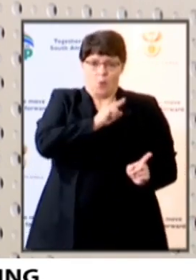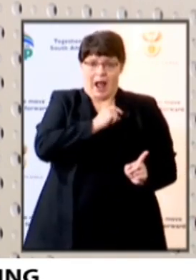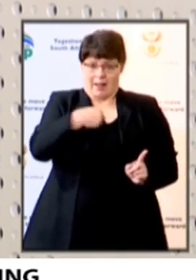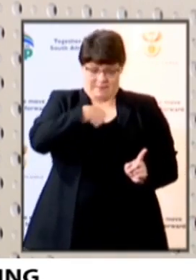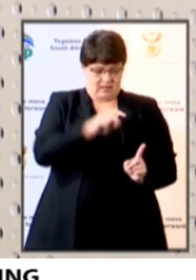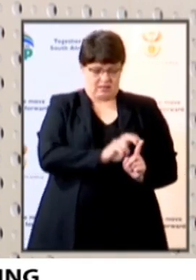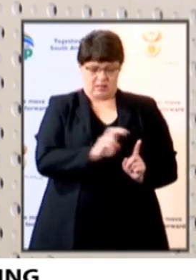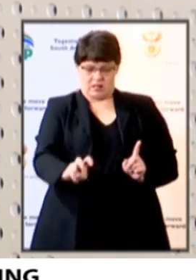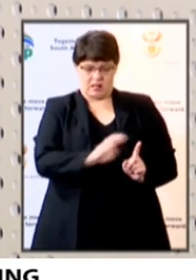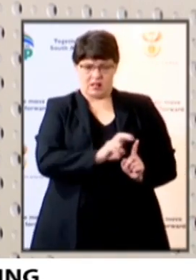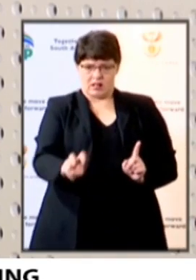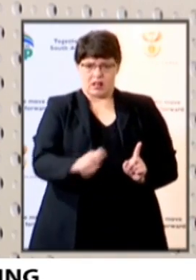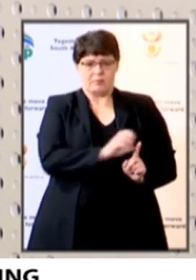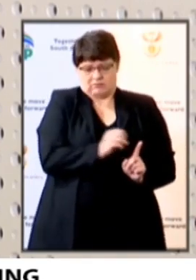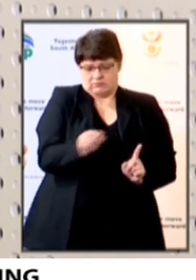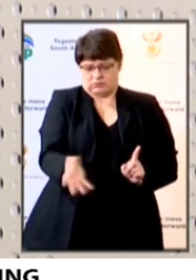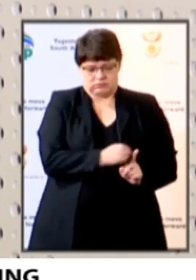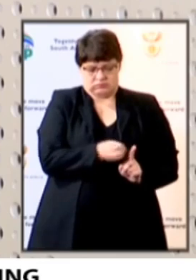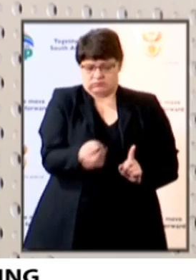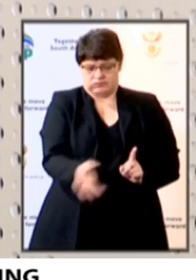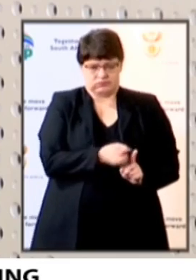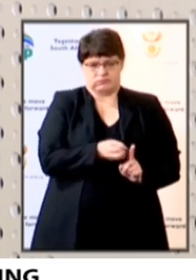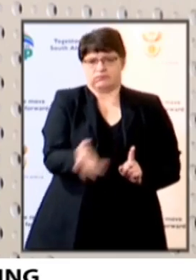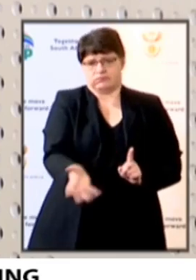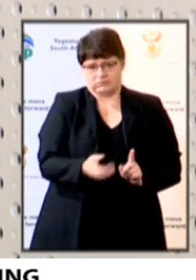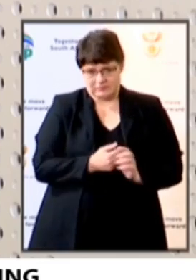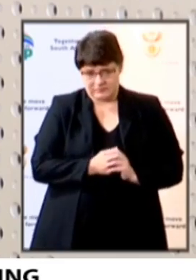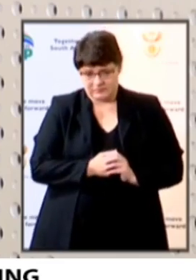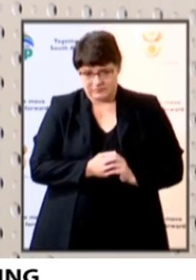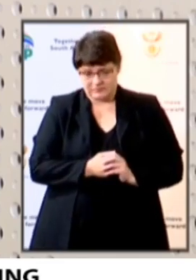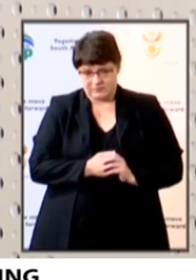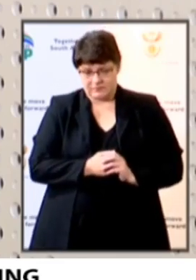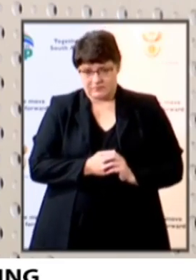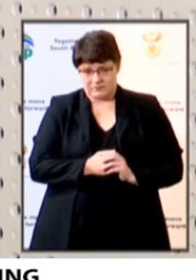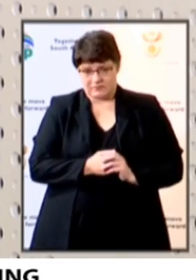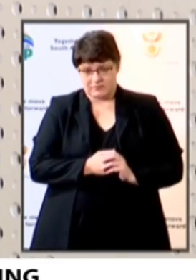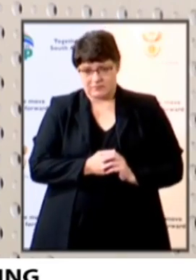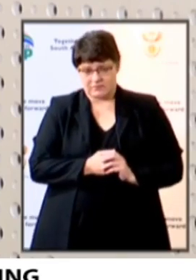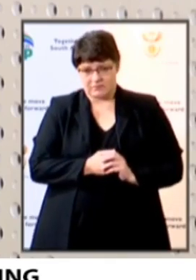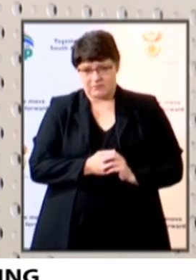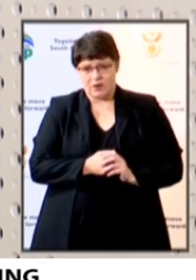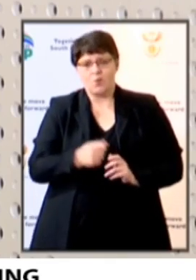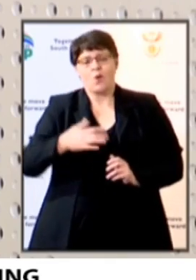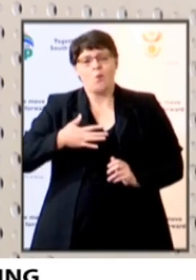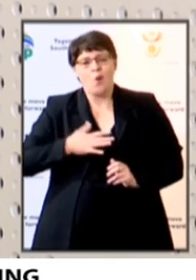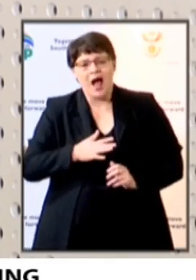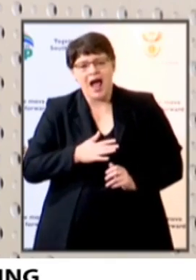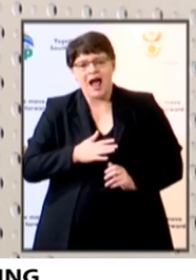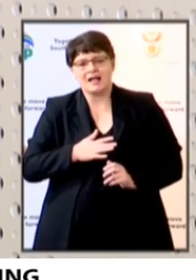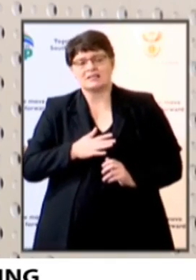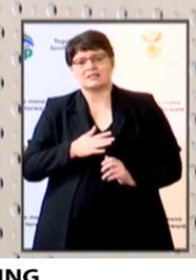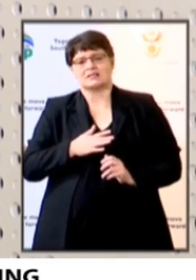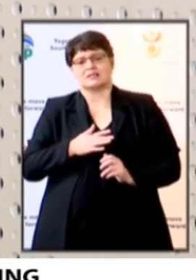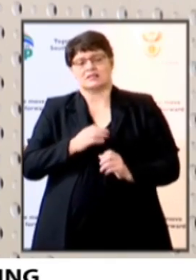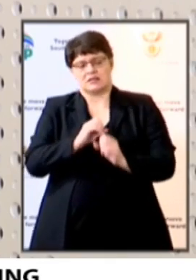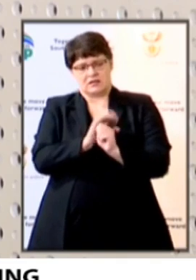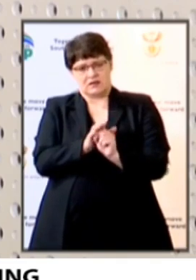you are taking, what is underlying is trying to keep the